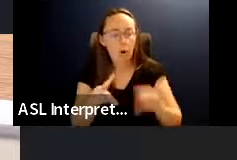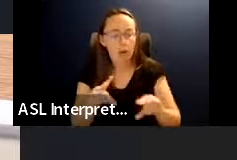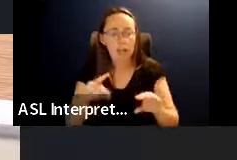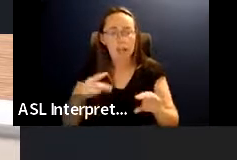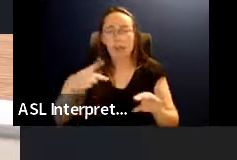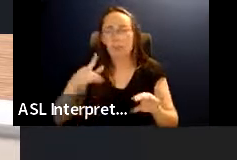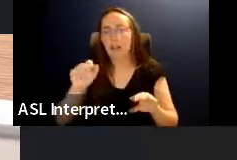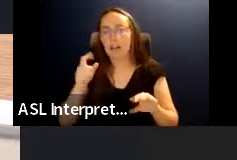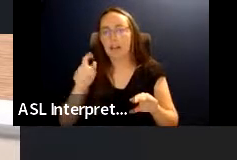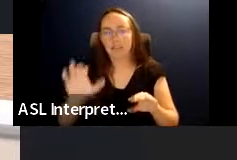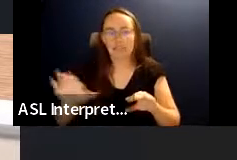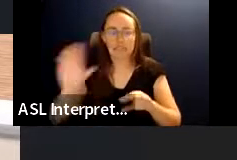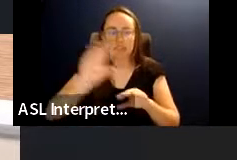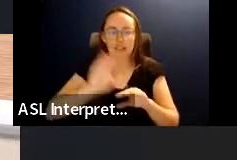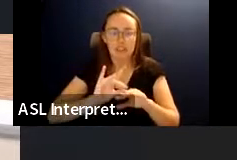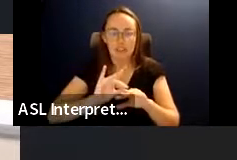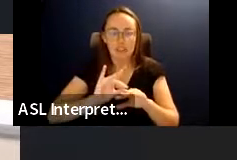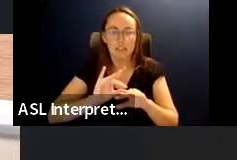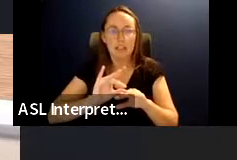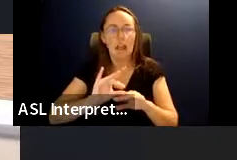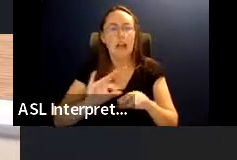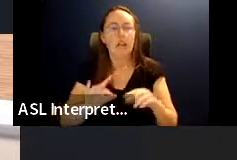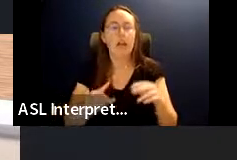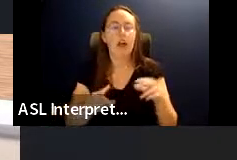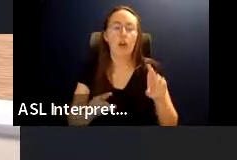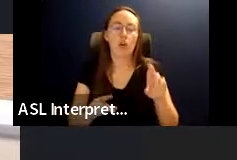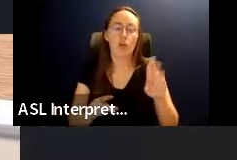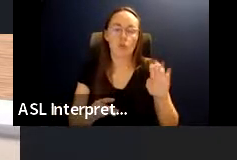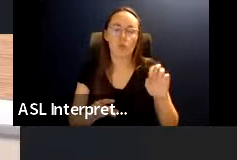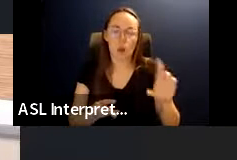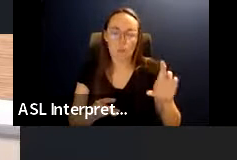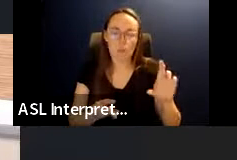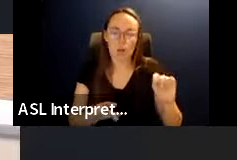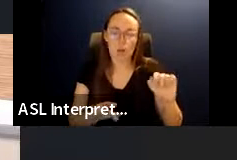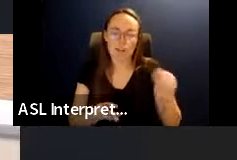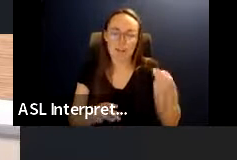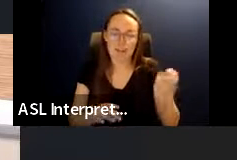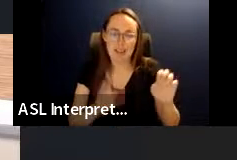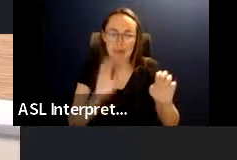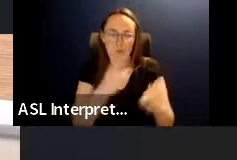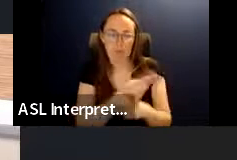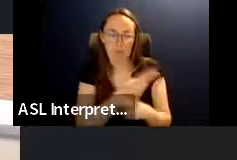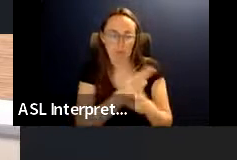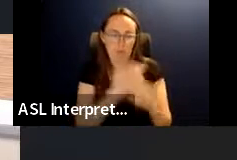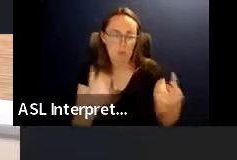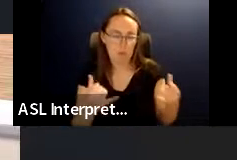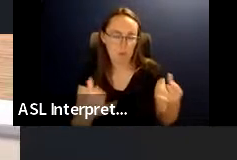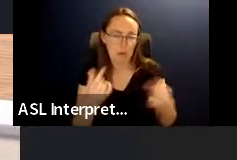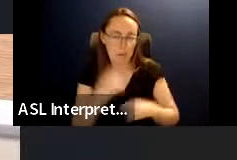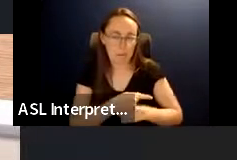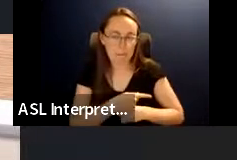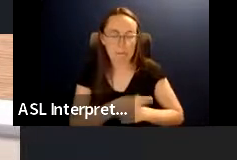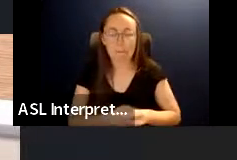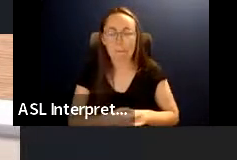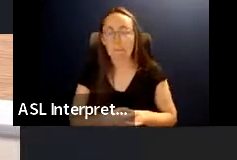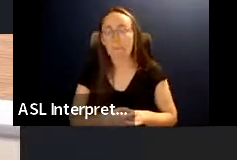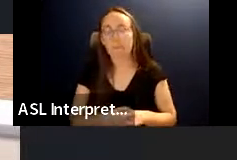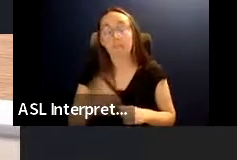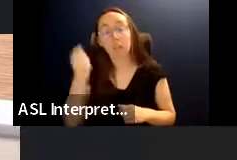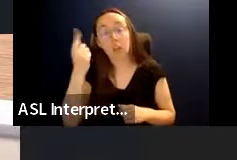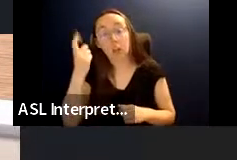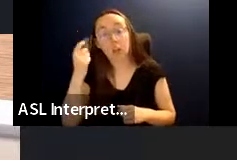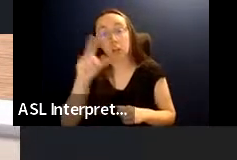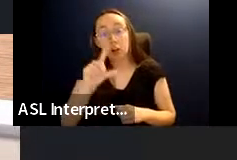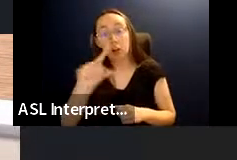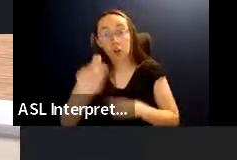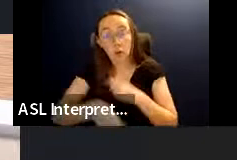lock lift rug ripper tape that you're going to be using today. And 20 years ago, we would make jigs and